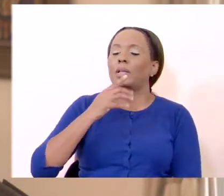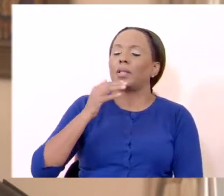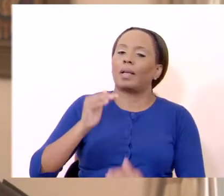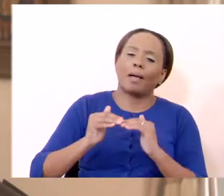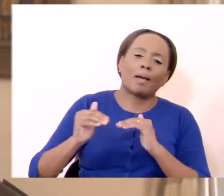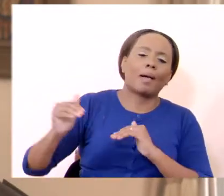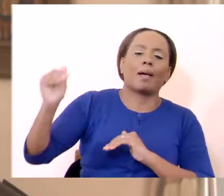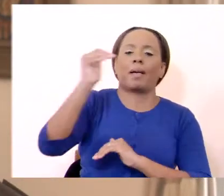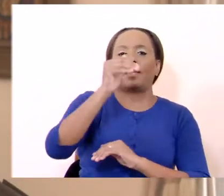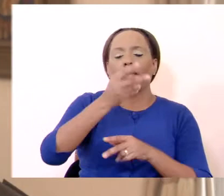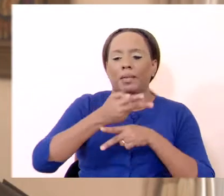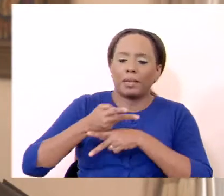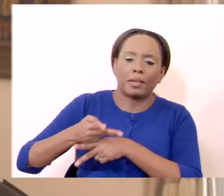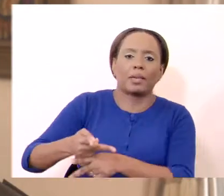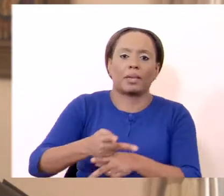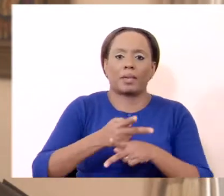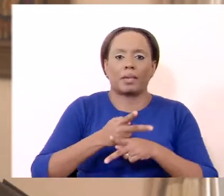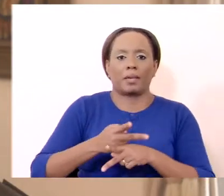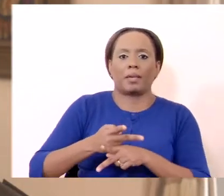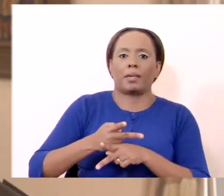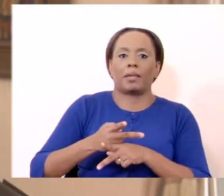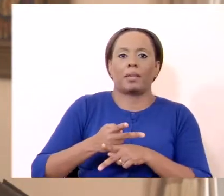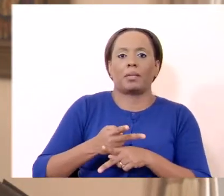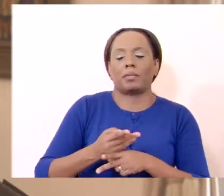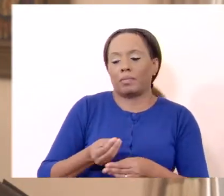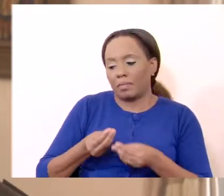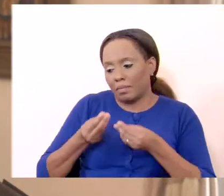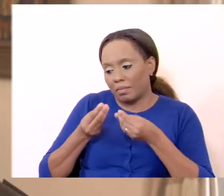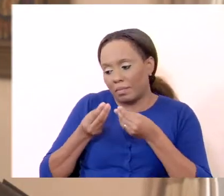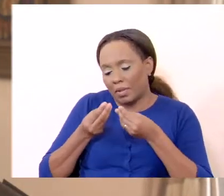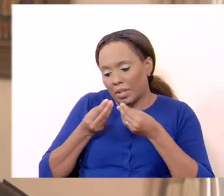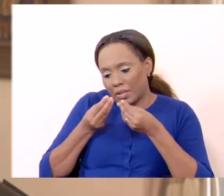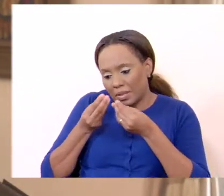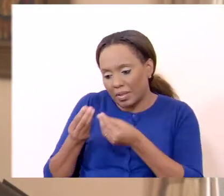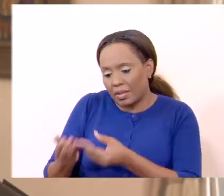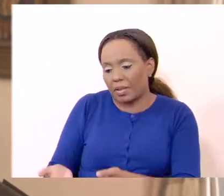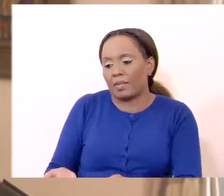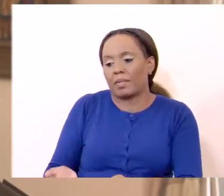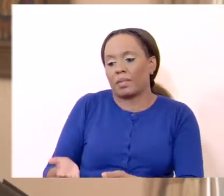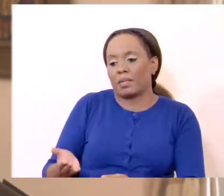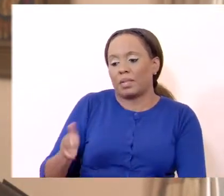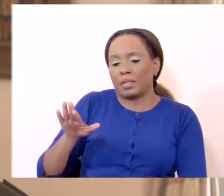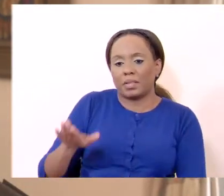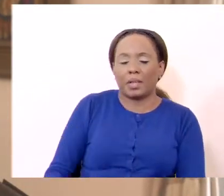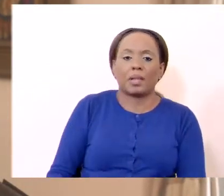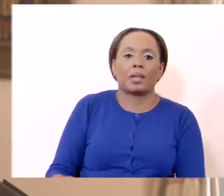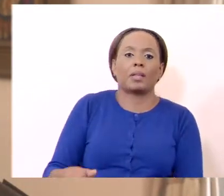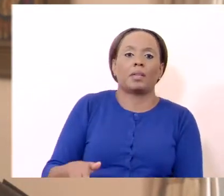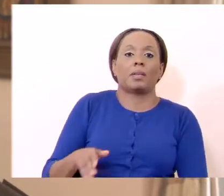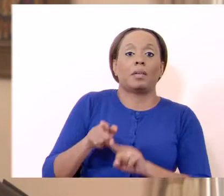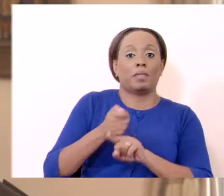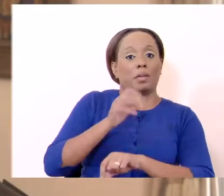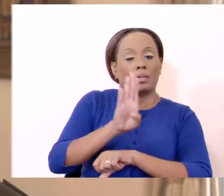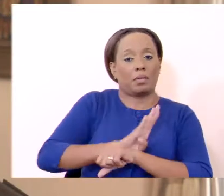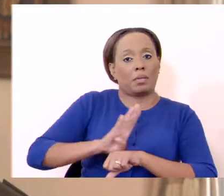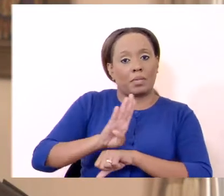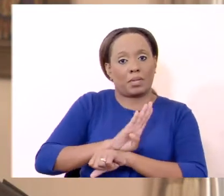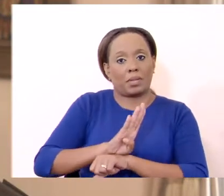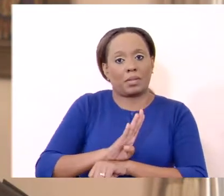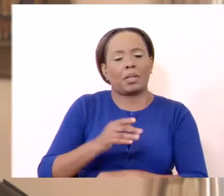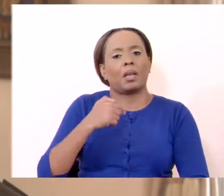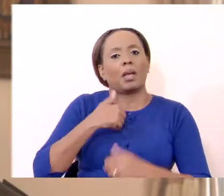be delivered anywhere was delivered from our ICU. It's also important, I think, for the public